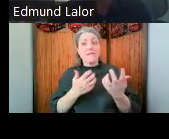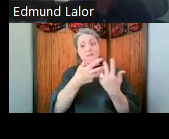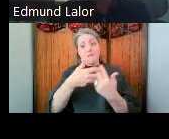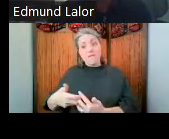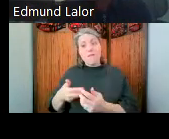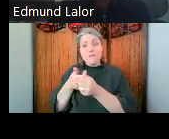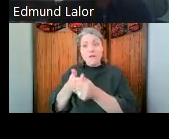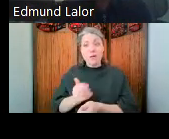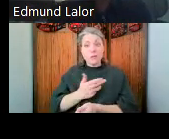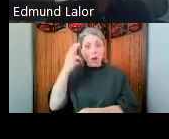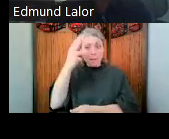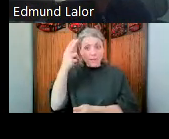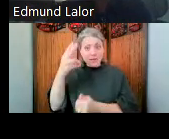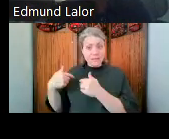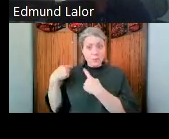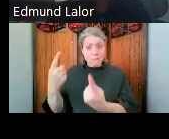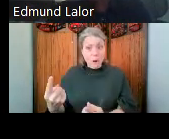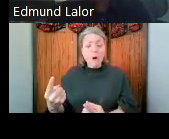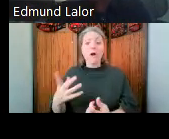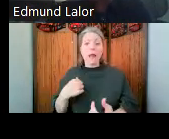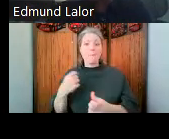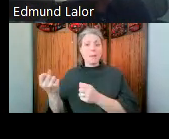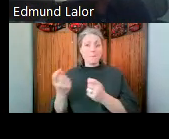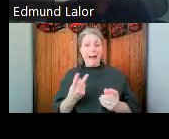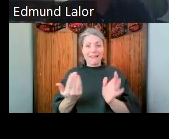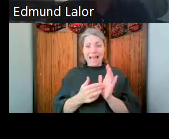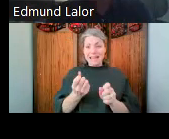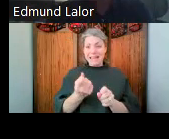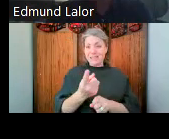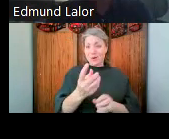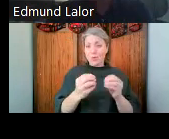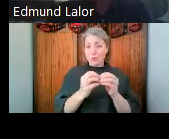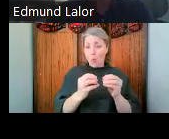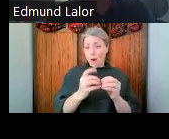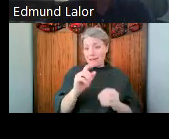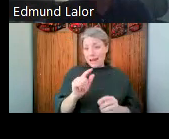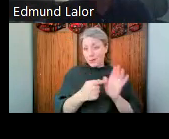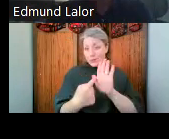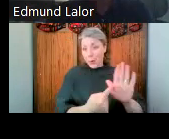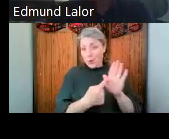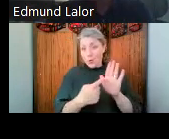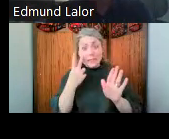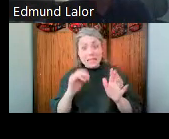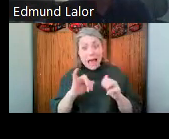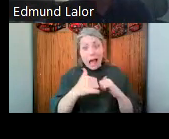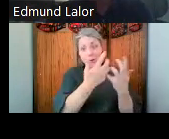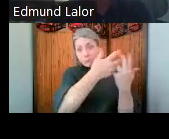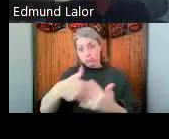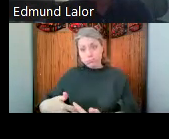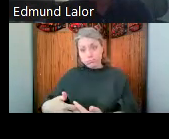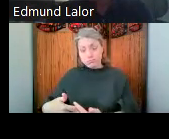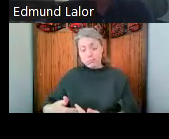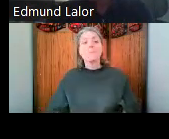along. And I'll just have to maybe come back again next year with the full data set to show you all how it's all turned out. So